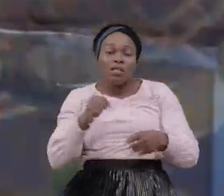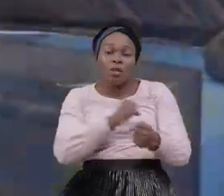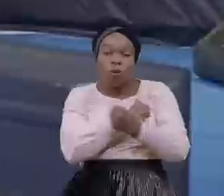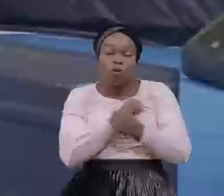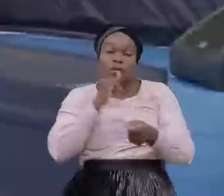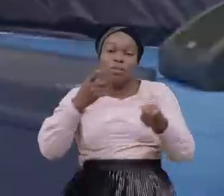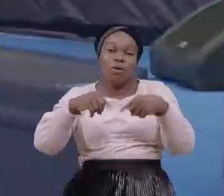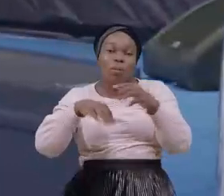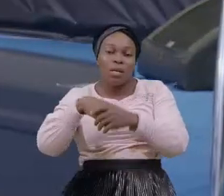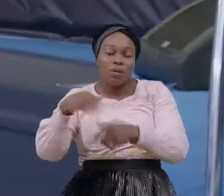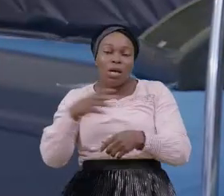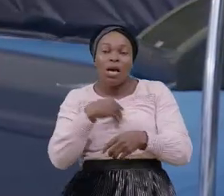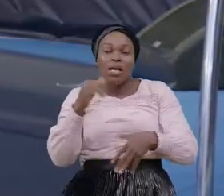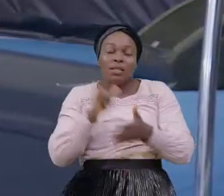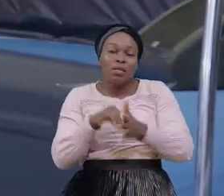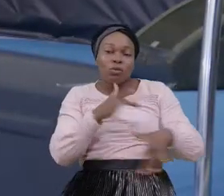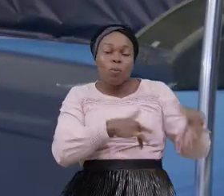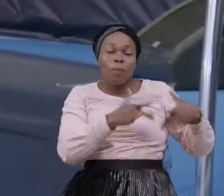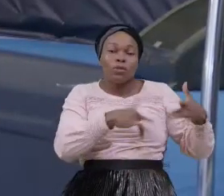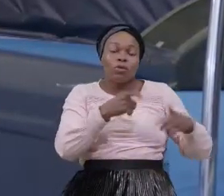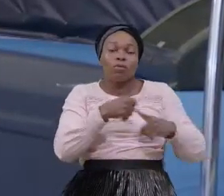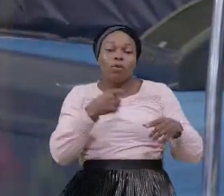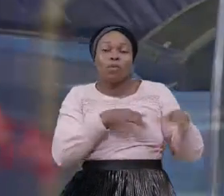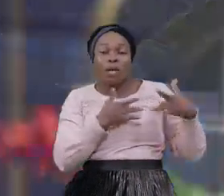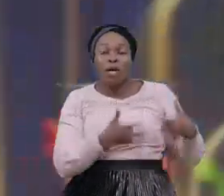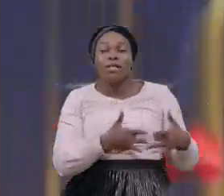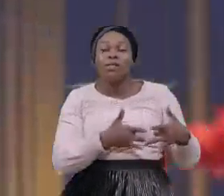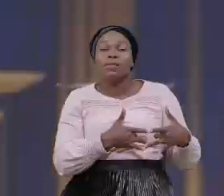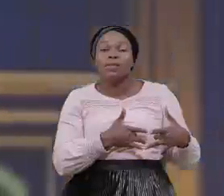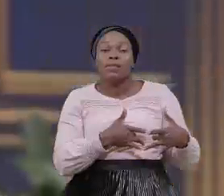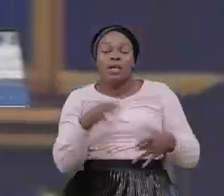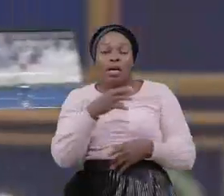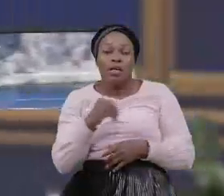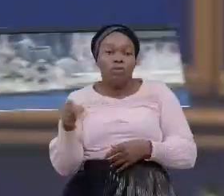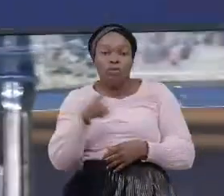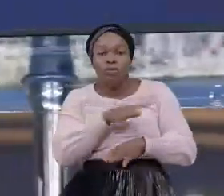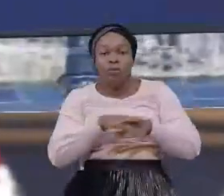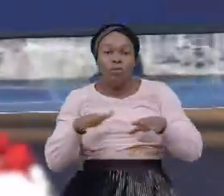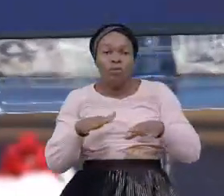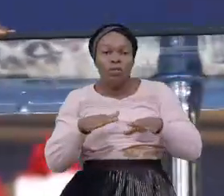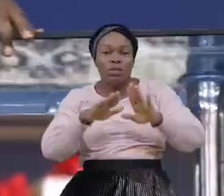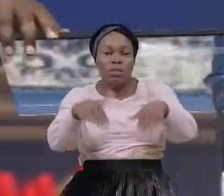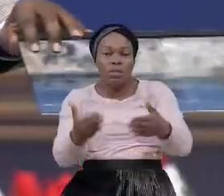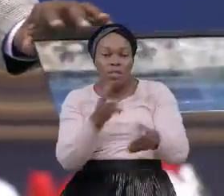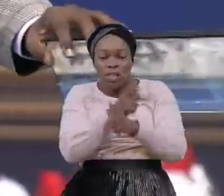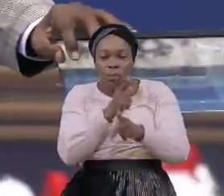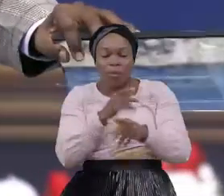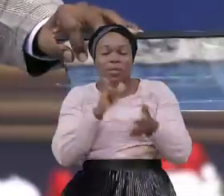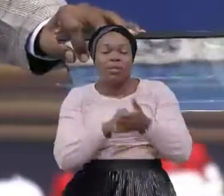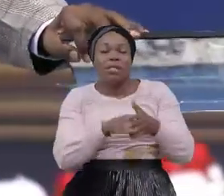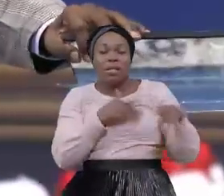that compassion comes from the heart. You are not keeping that heart. Eventually, all those